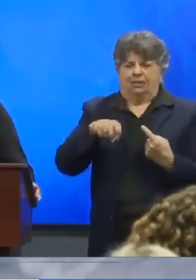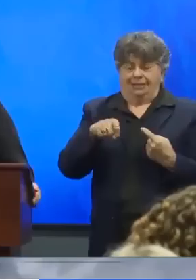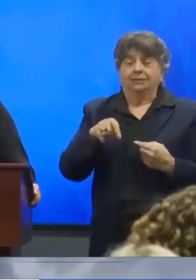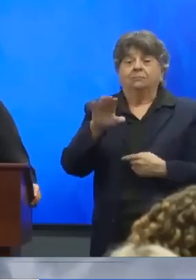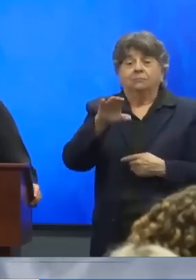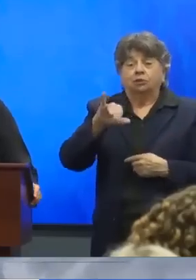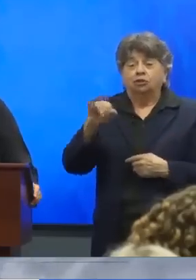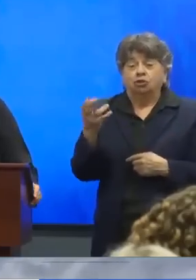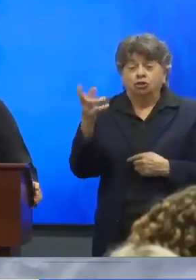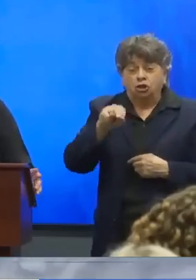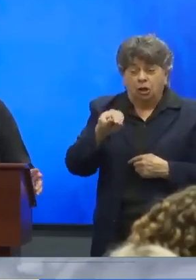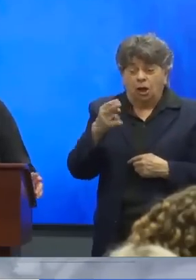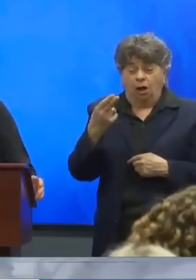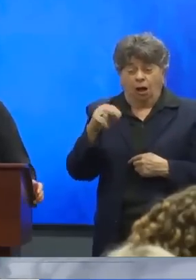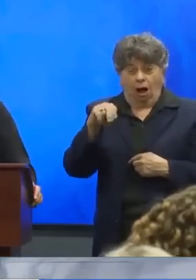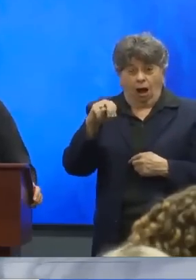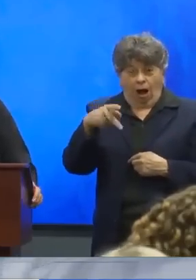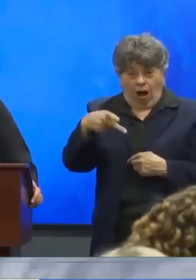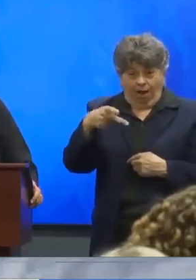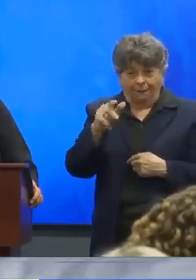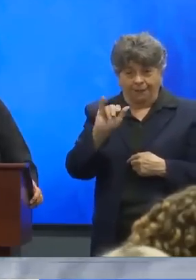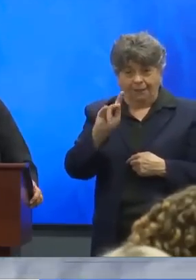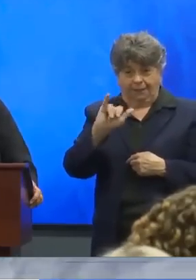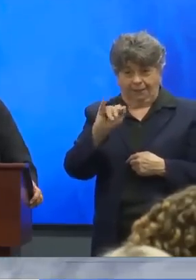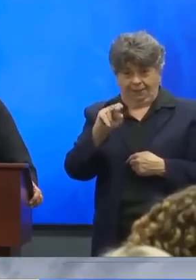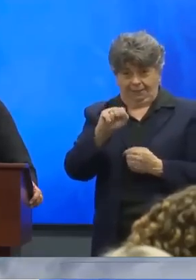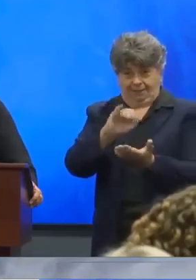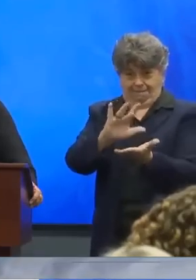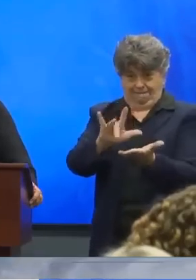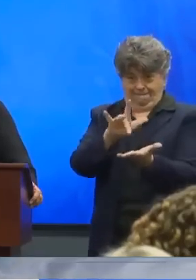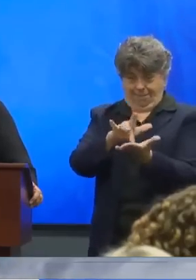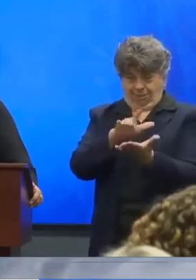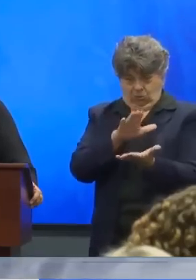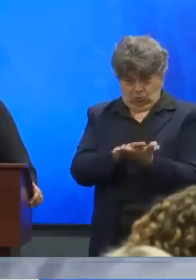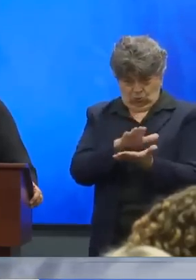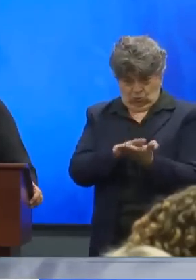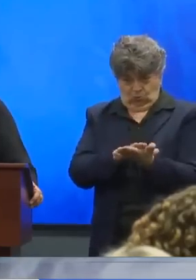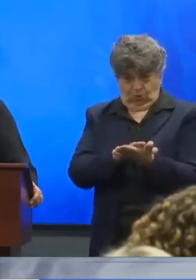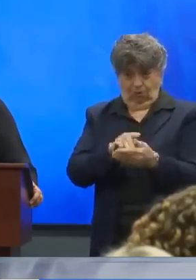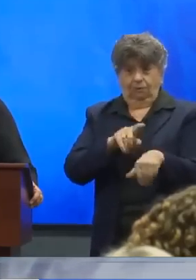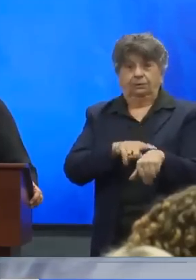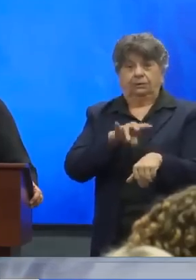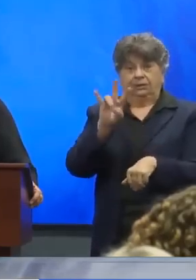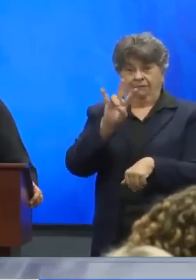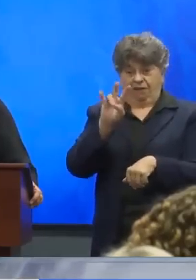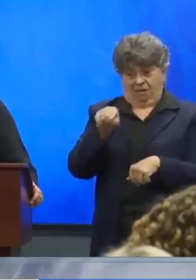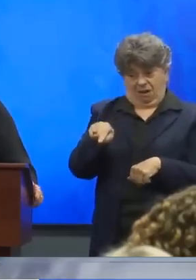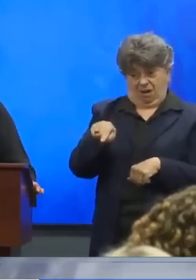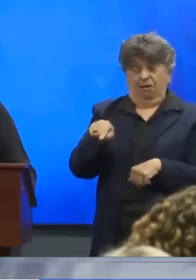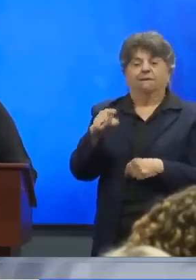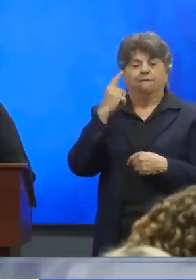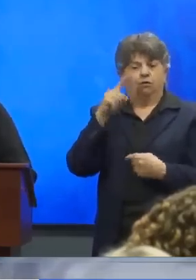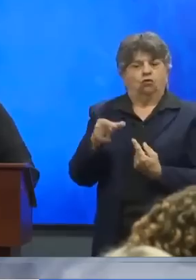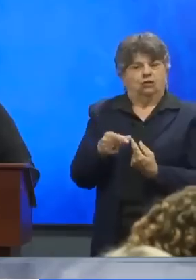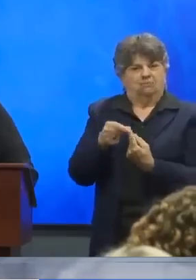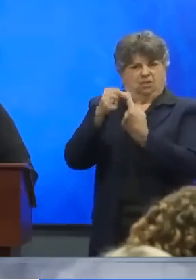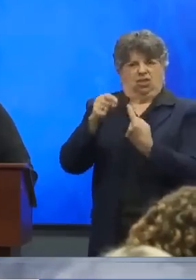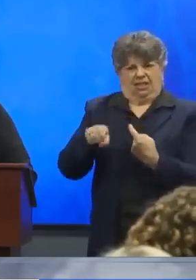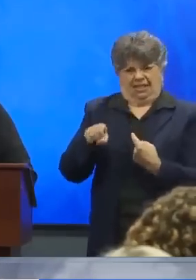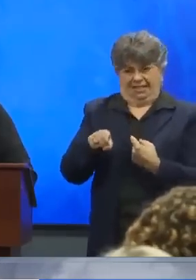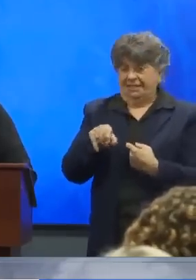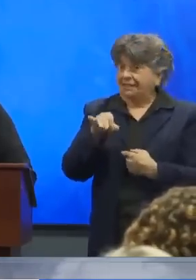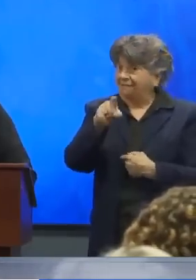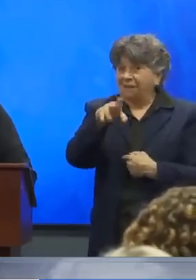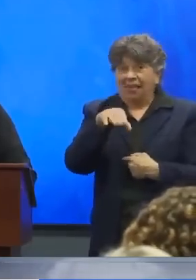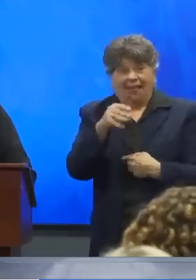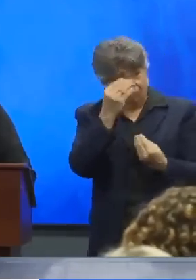needs registry. As Director Guthrie mentioned, if you are not on the registry and you do need assistance, you can actually call our